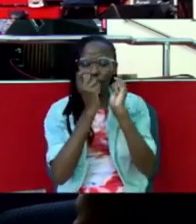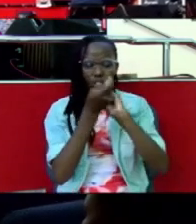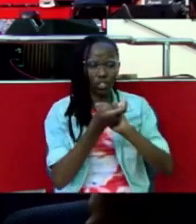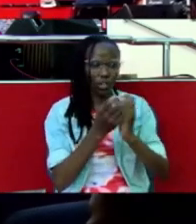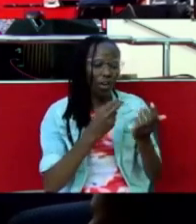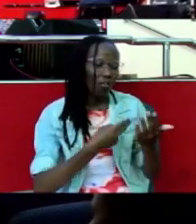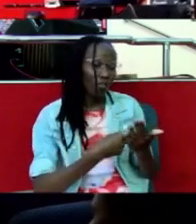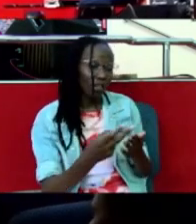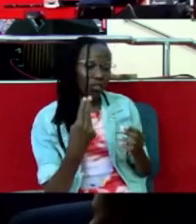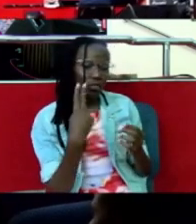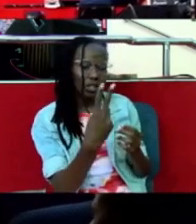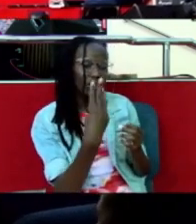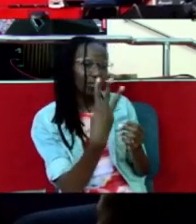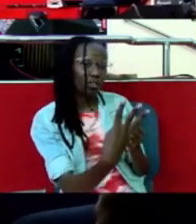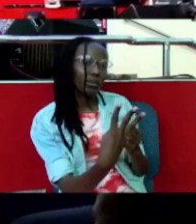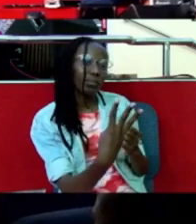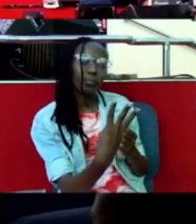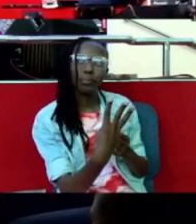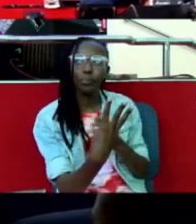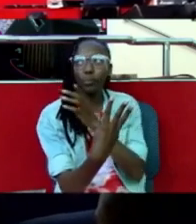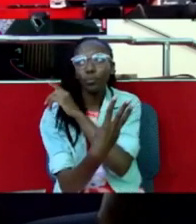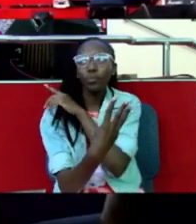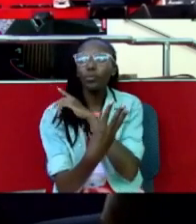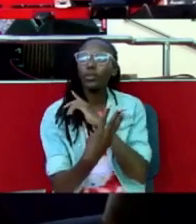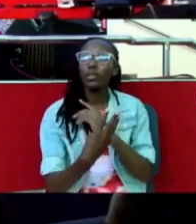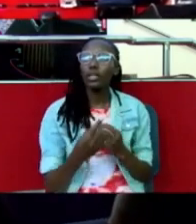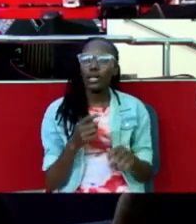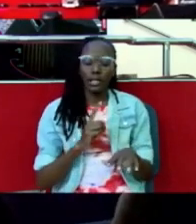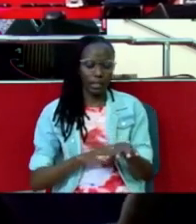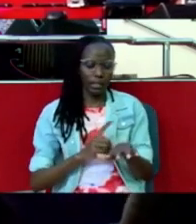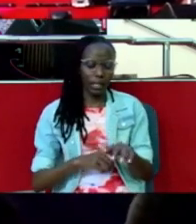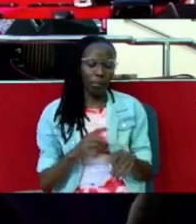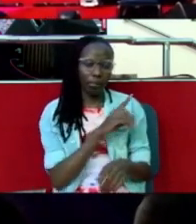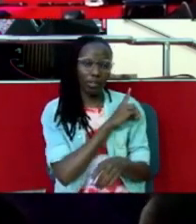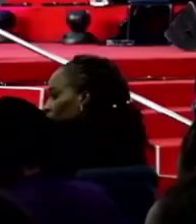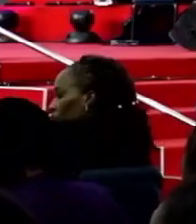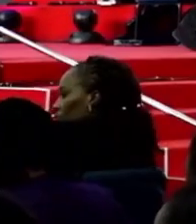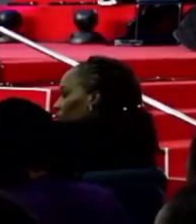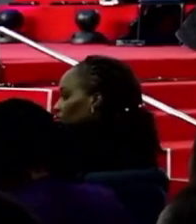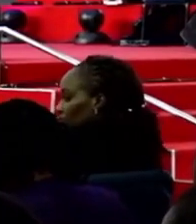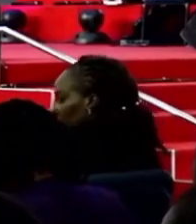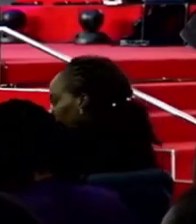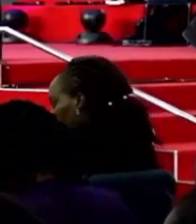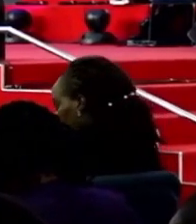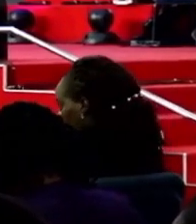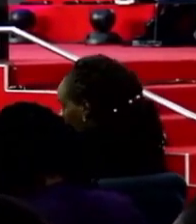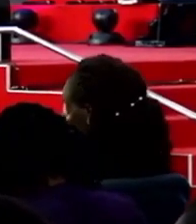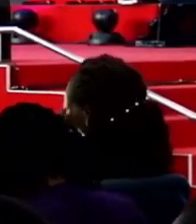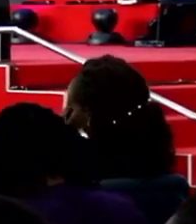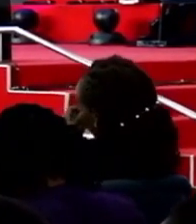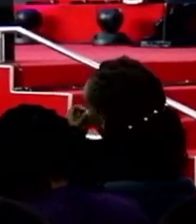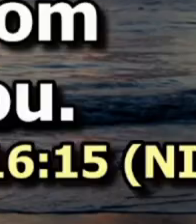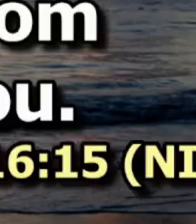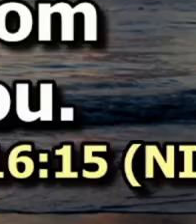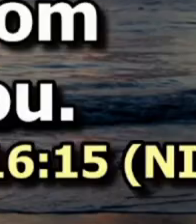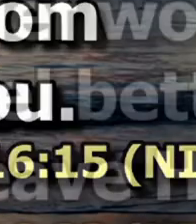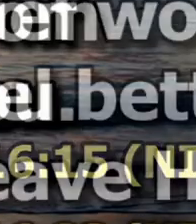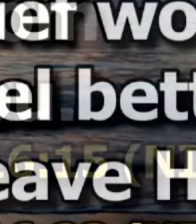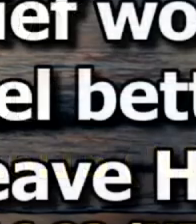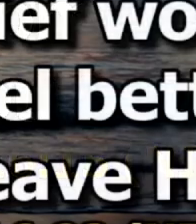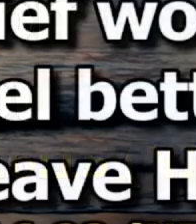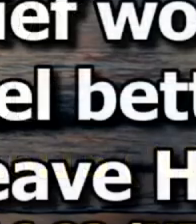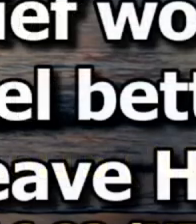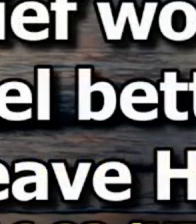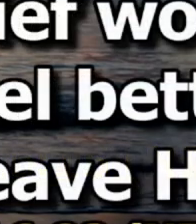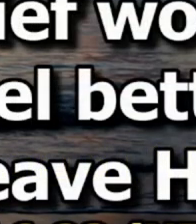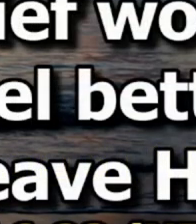Lakini katika mstari wa 23 mambo yakabadilika. When David came in and remember David had been anointed. Kumbuka ya kwamba Daudi alikuwa